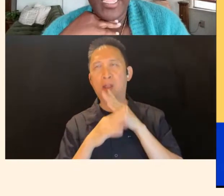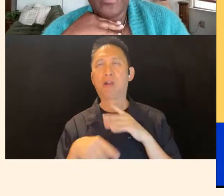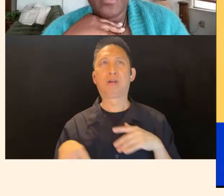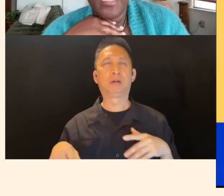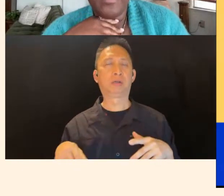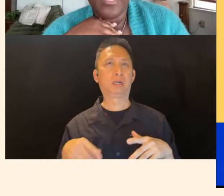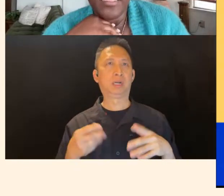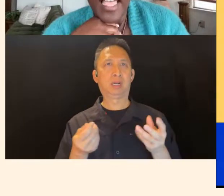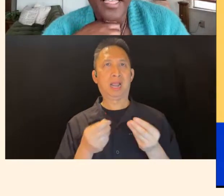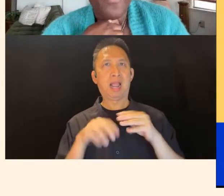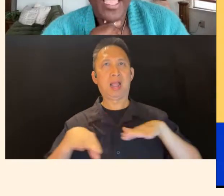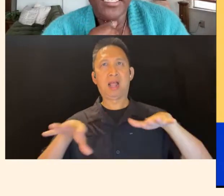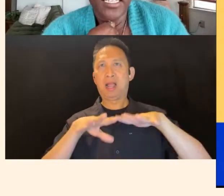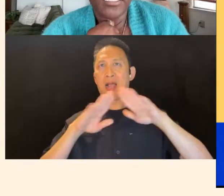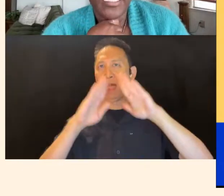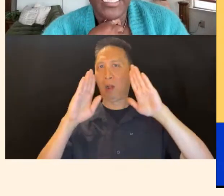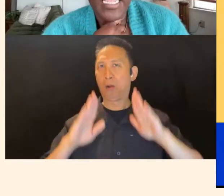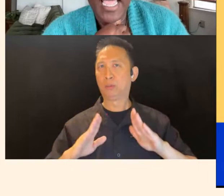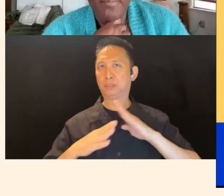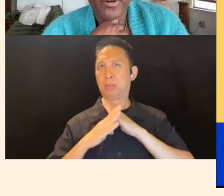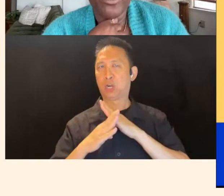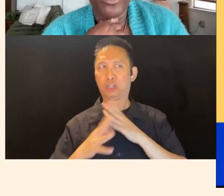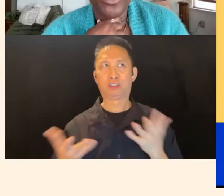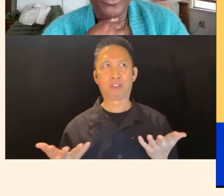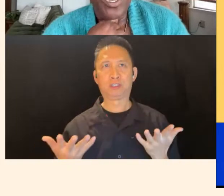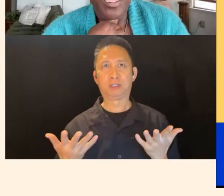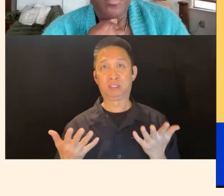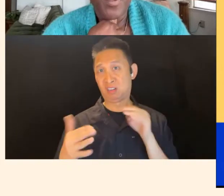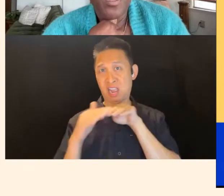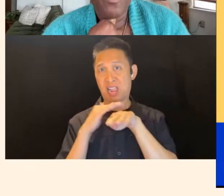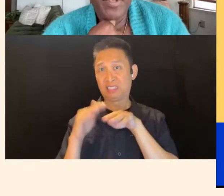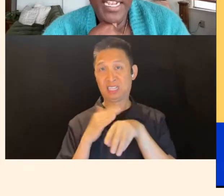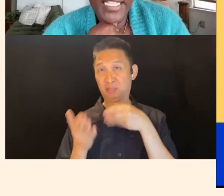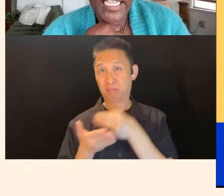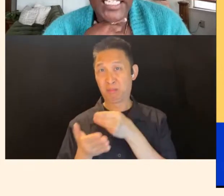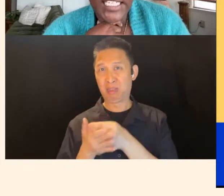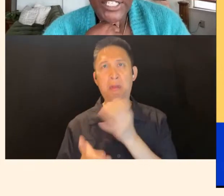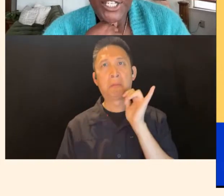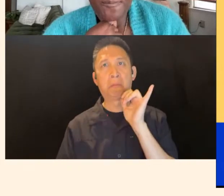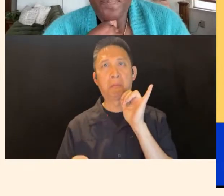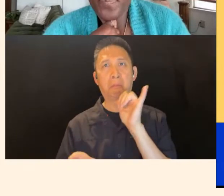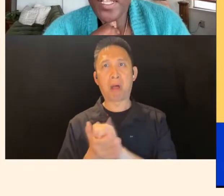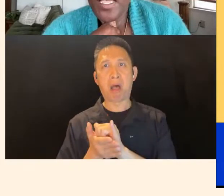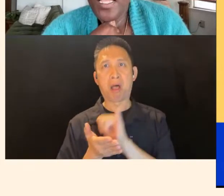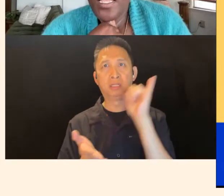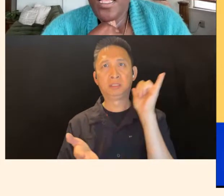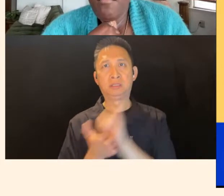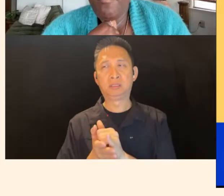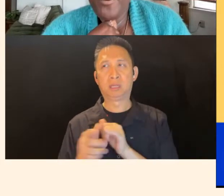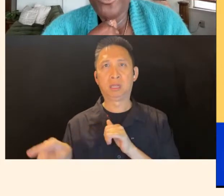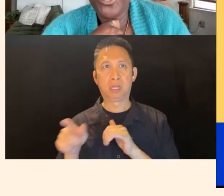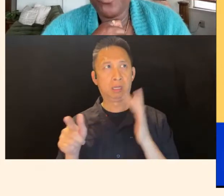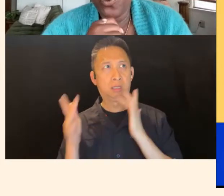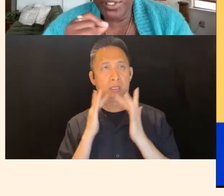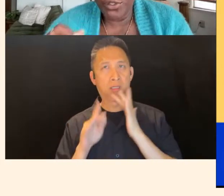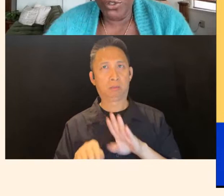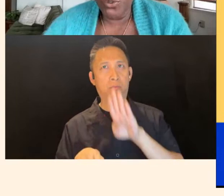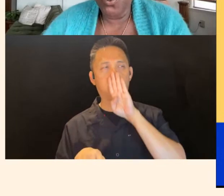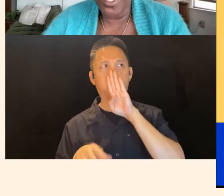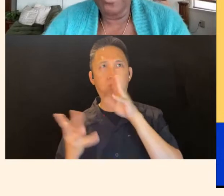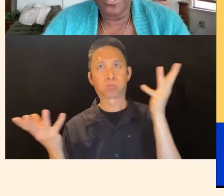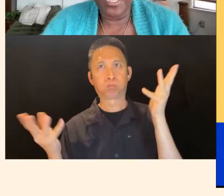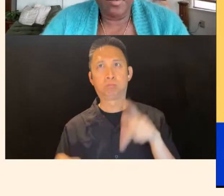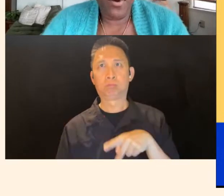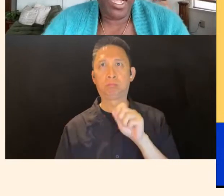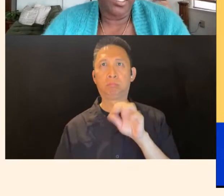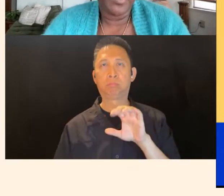housing, and the lack of access to any capital to remediate the condition. Potion went to